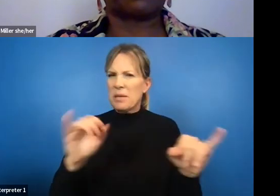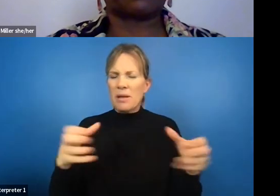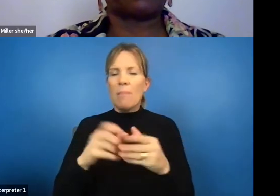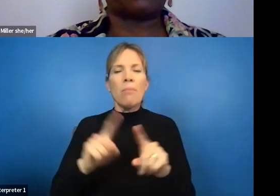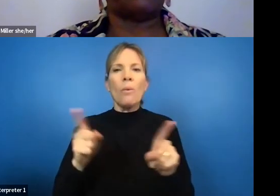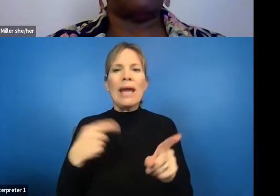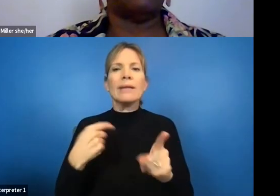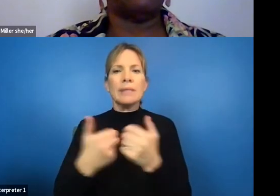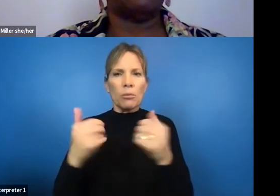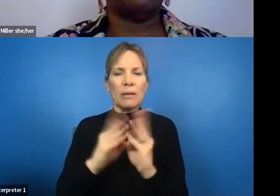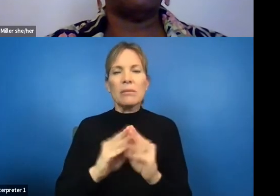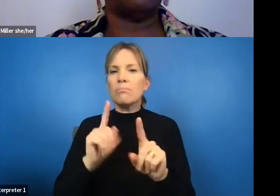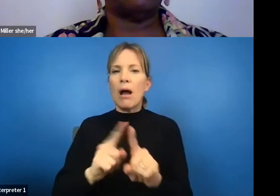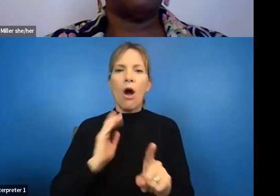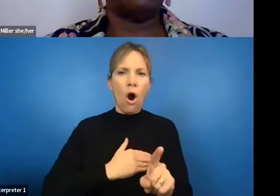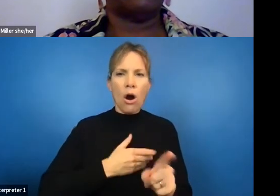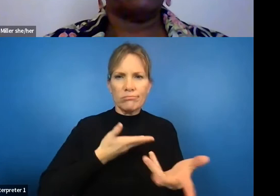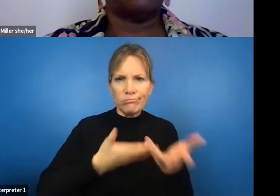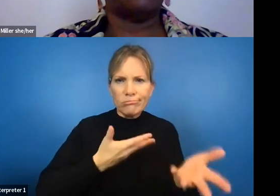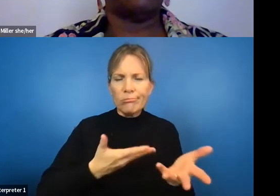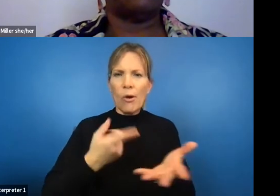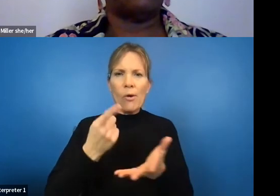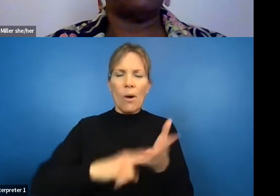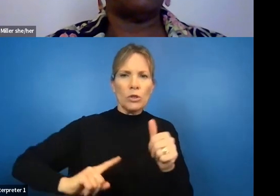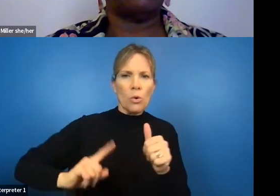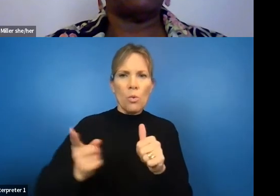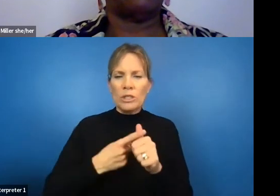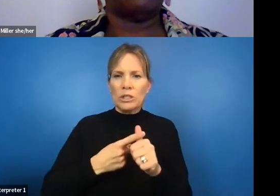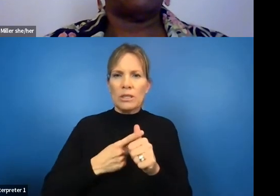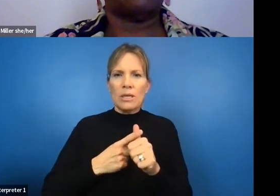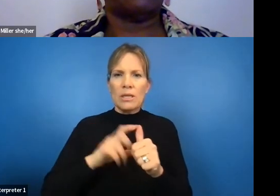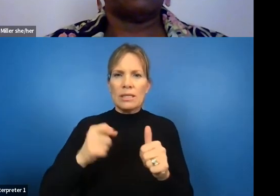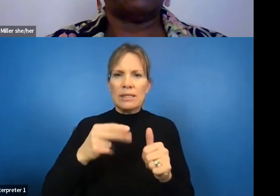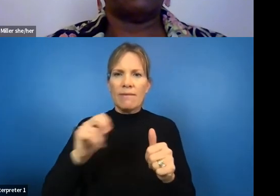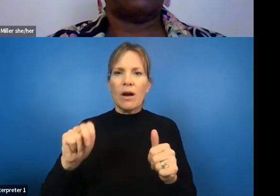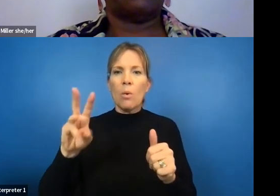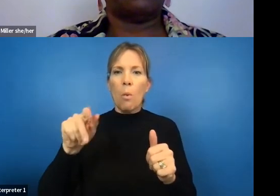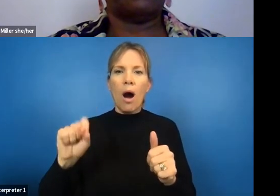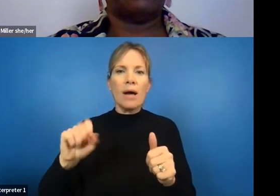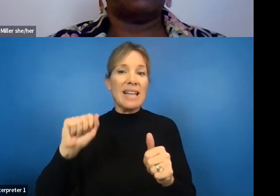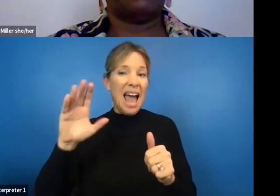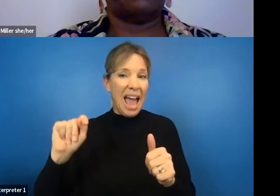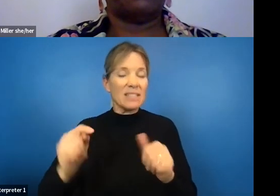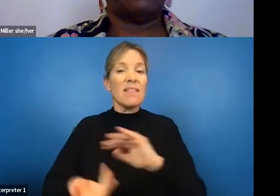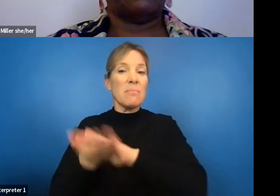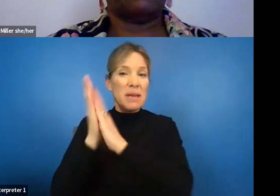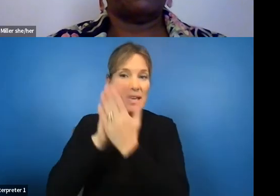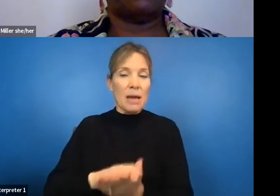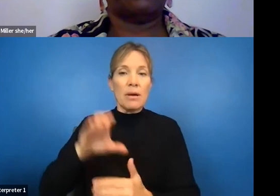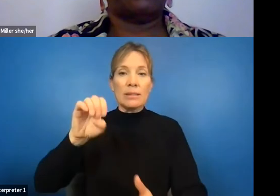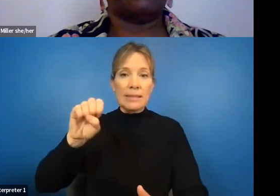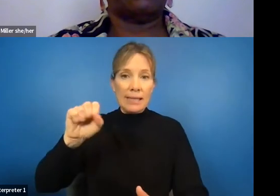to a conversation about what was originally the Stefan Watts Act and became